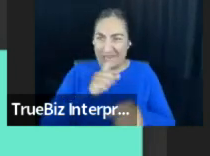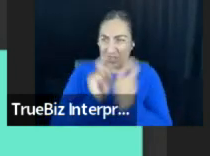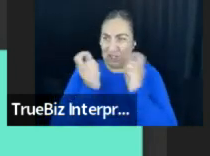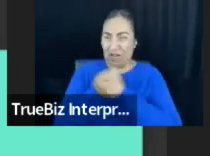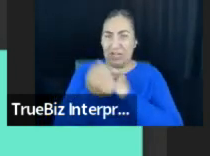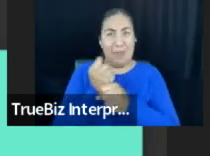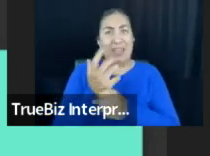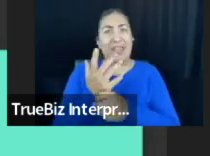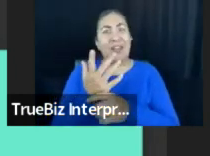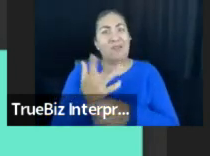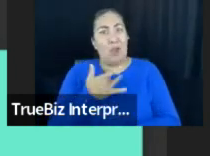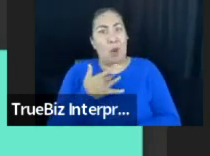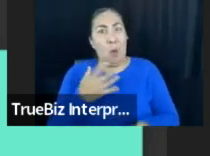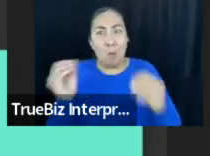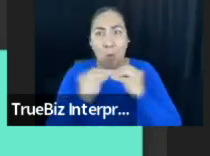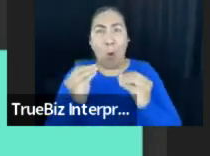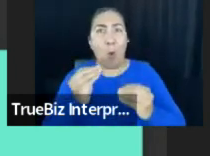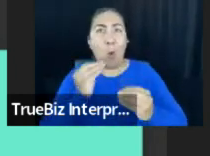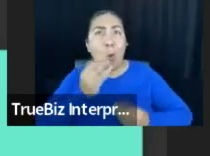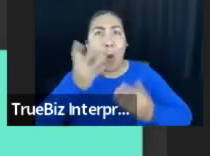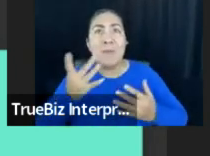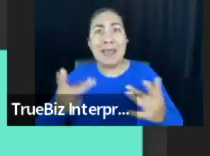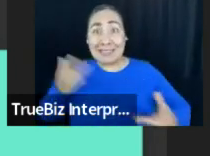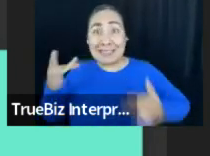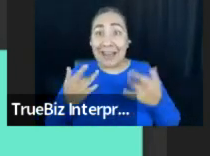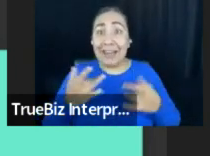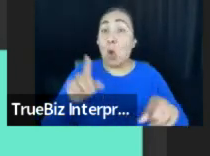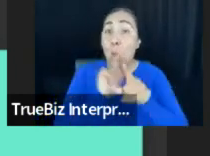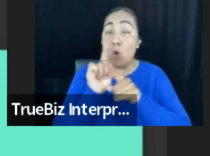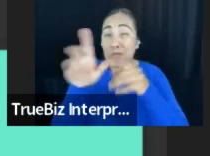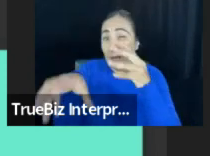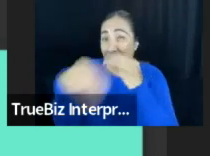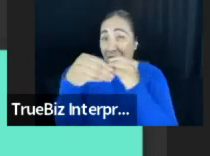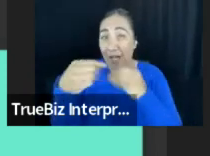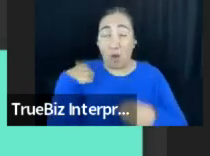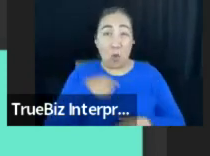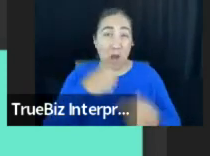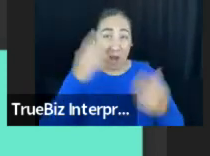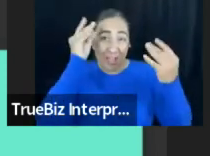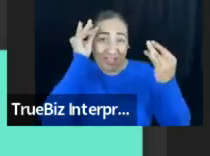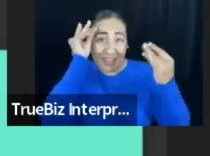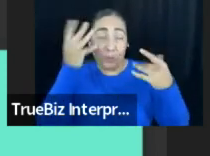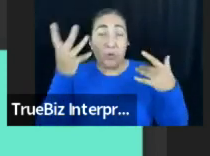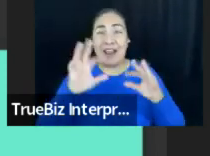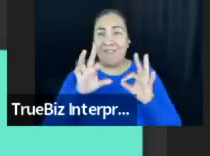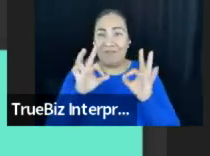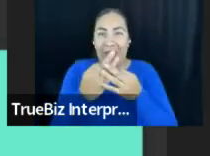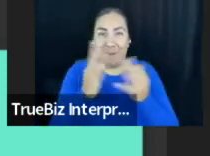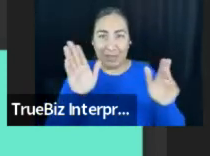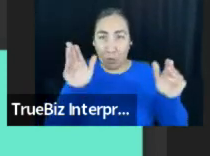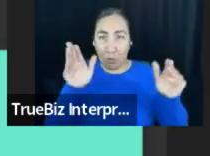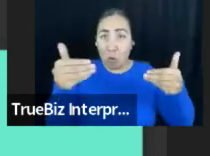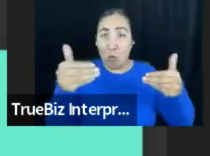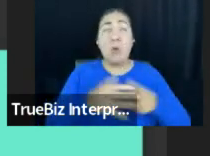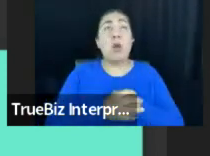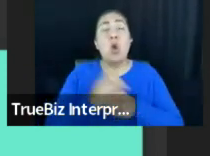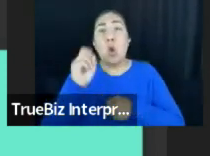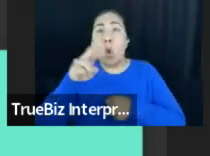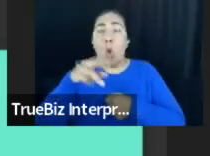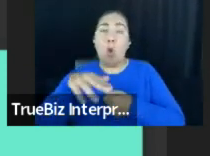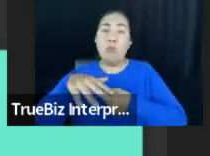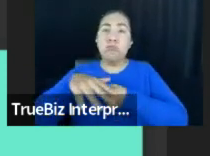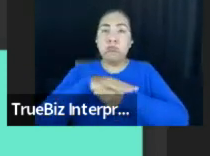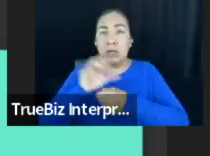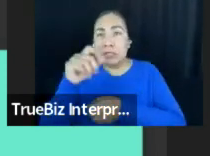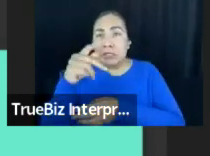out family rooms or spaces in our building where caregivers can meet